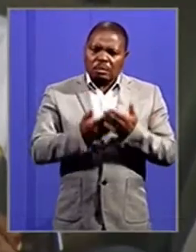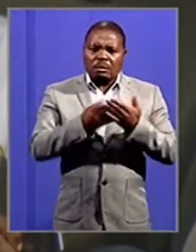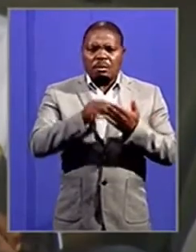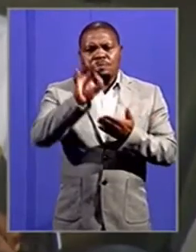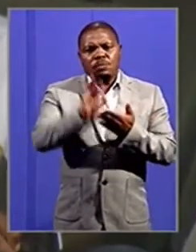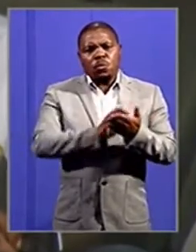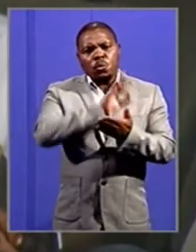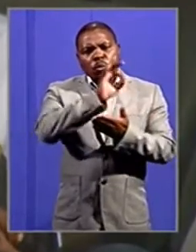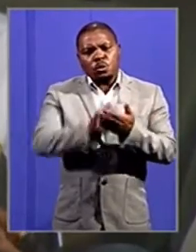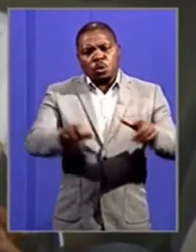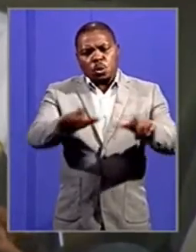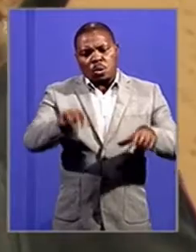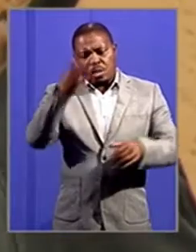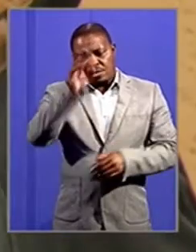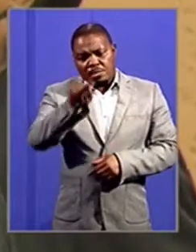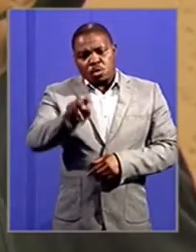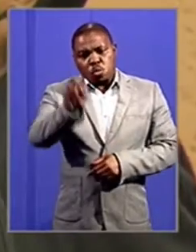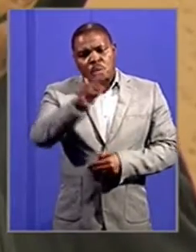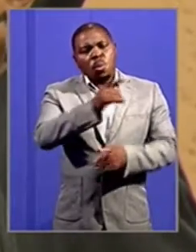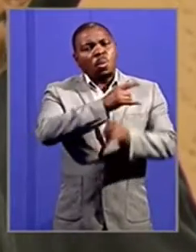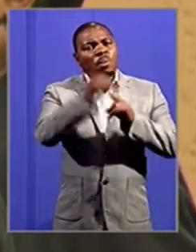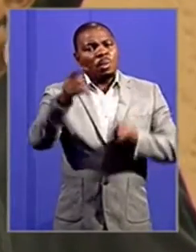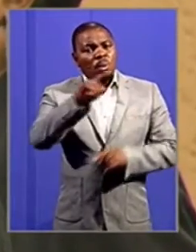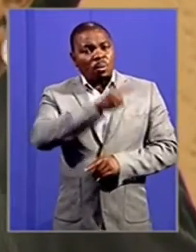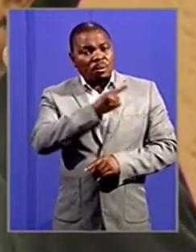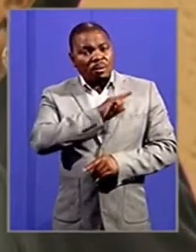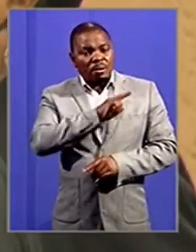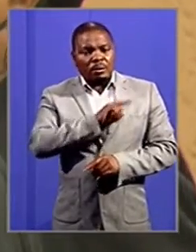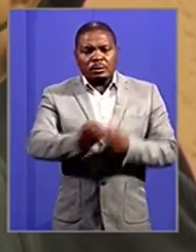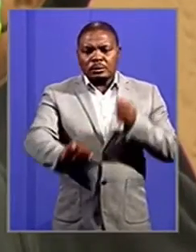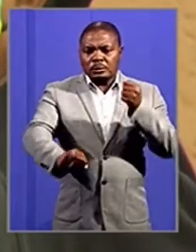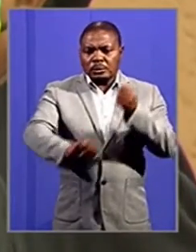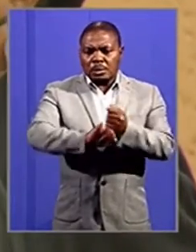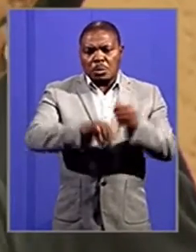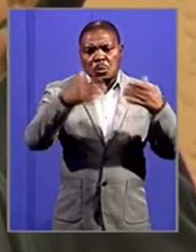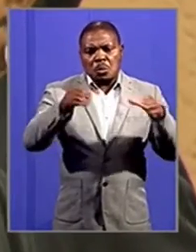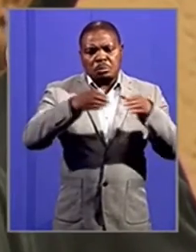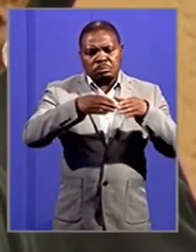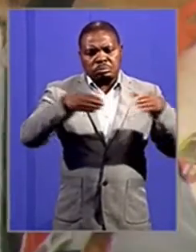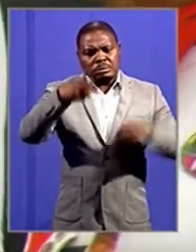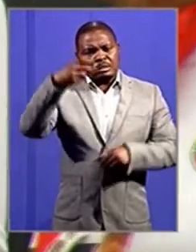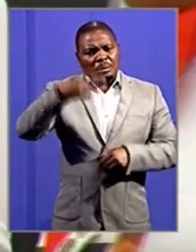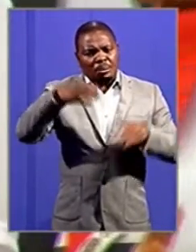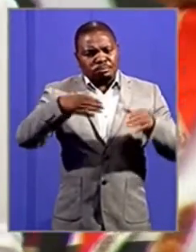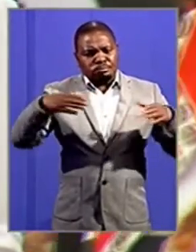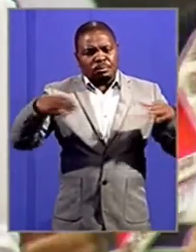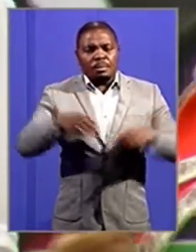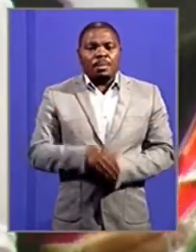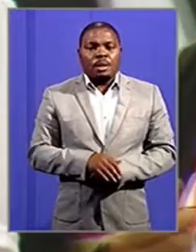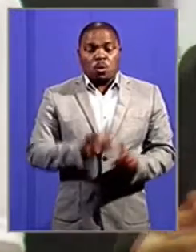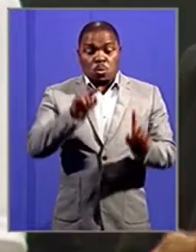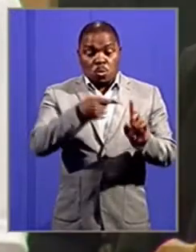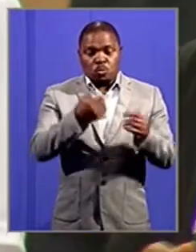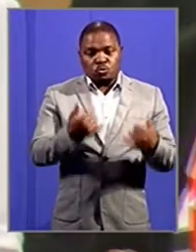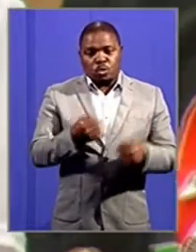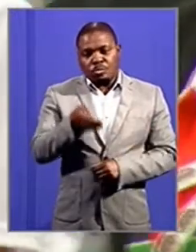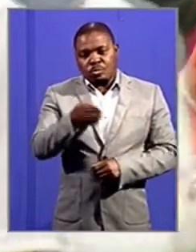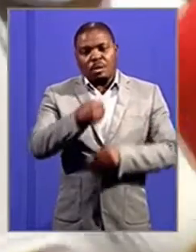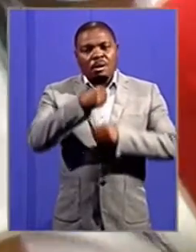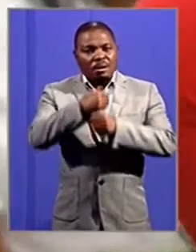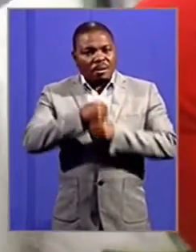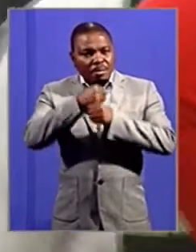selegae ka profenseng ya North West bjalo ka ge thekgo ya mokgatlo woo e menagantšitšwe gabedi. Kwala o hlola etile pele lesolo